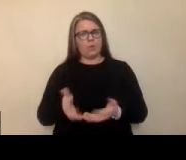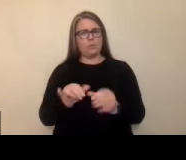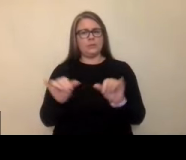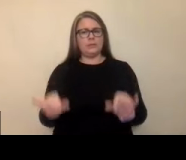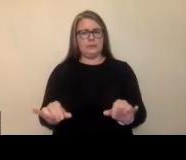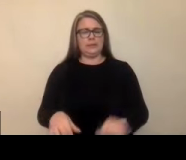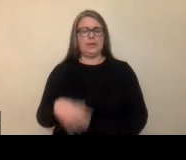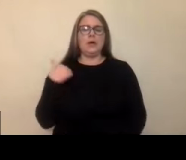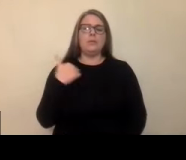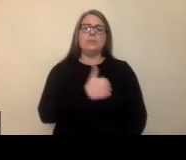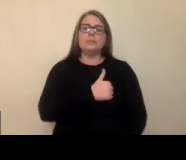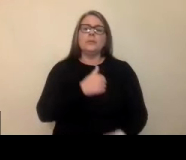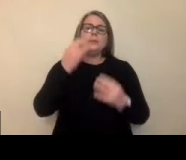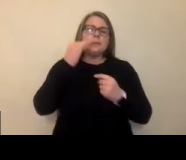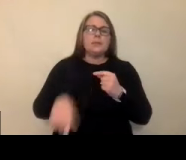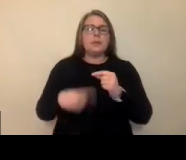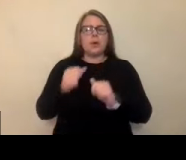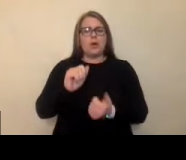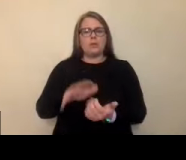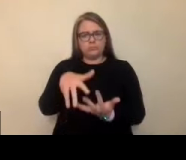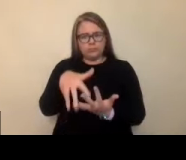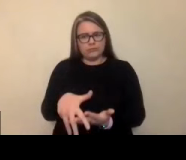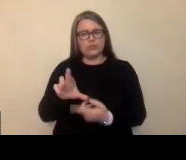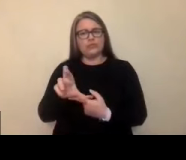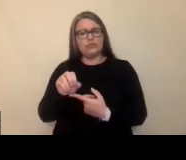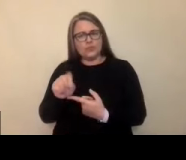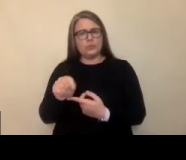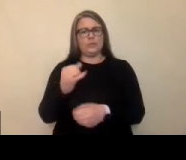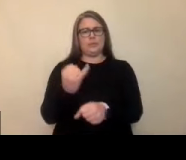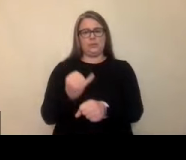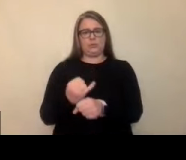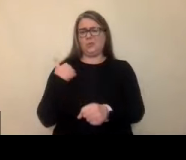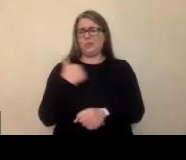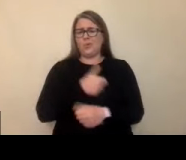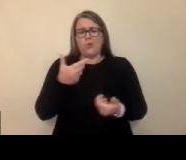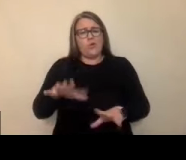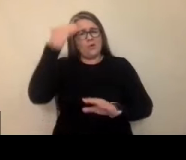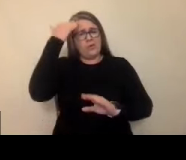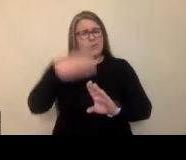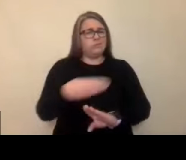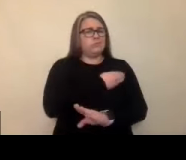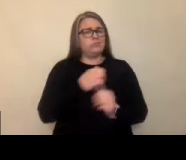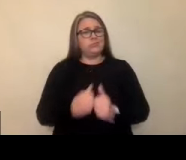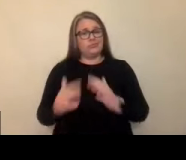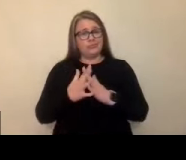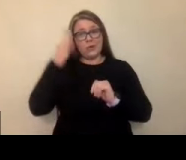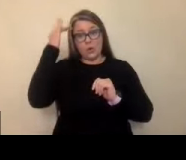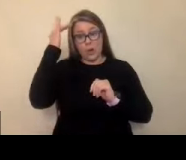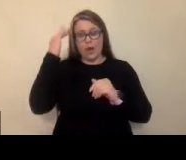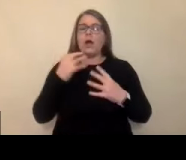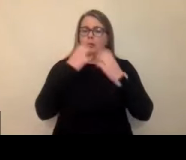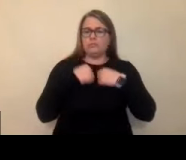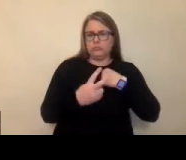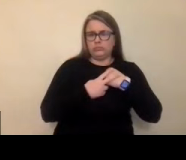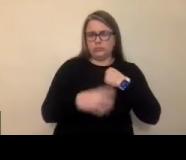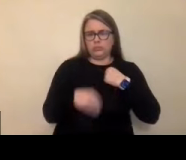these basic root institutions that we know were created to preserve white privilege, and rethink what actually would look like to expand